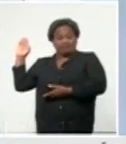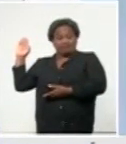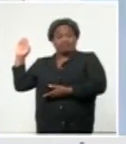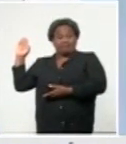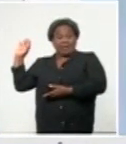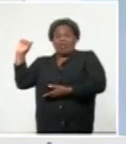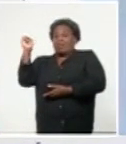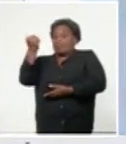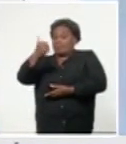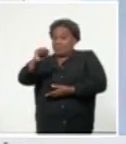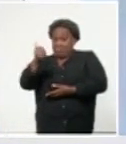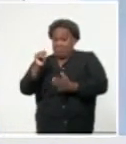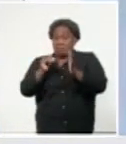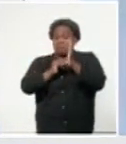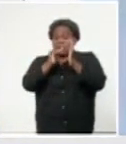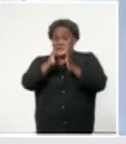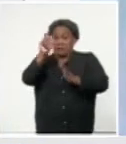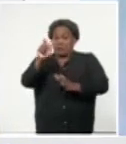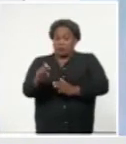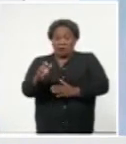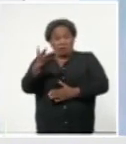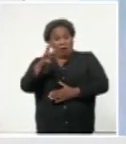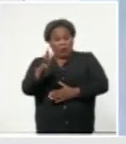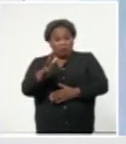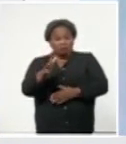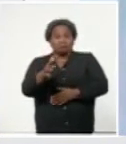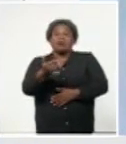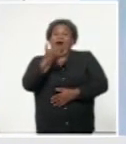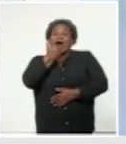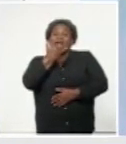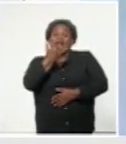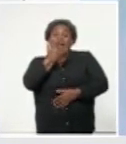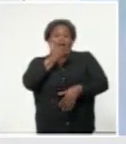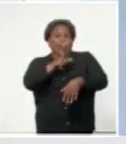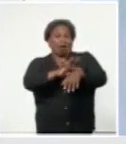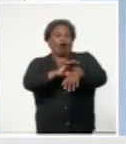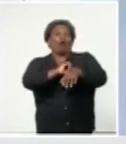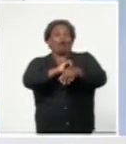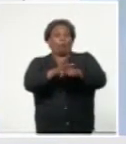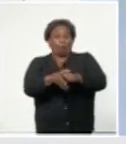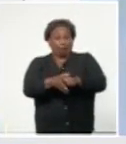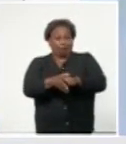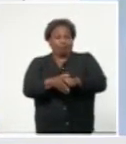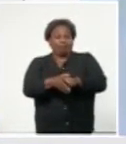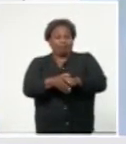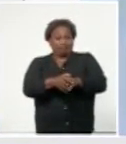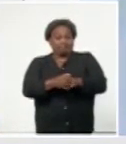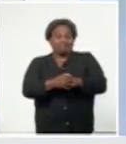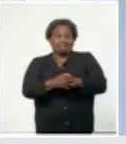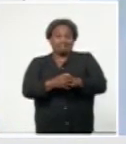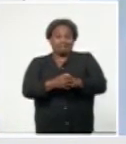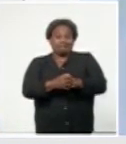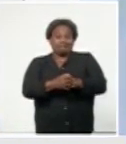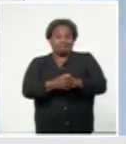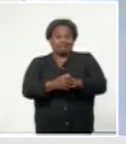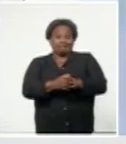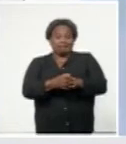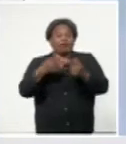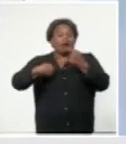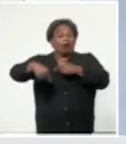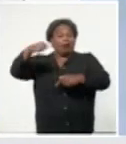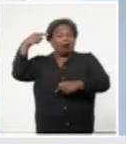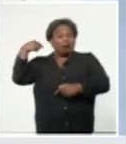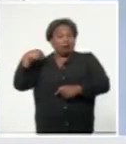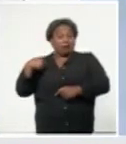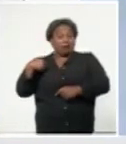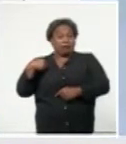deaths, practically 500,000 people who have died in the world as a result of this disease.